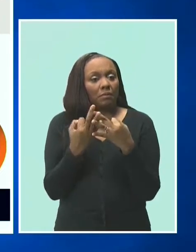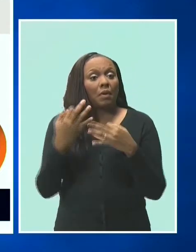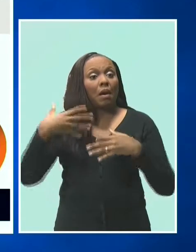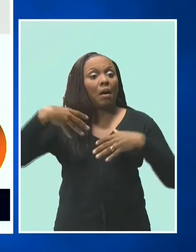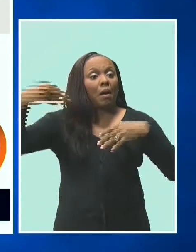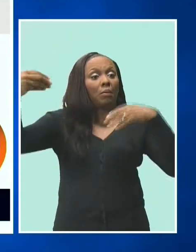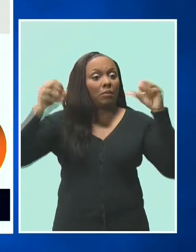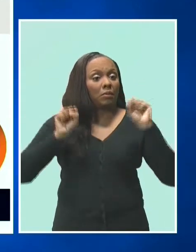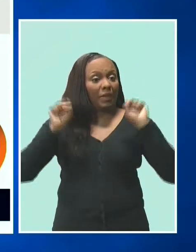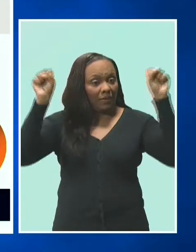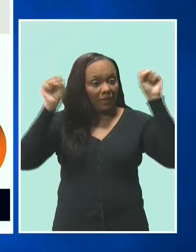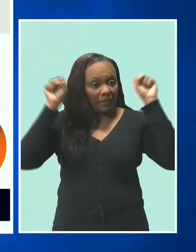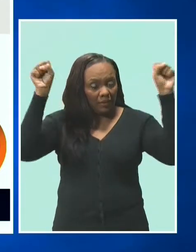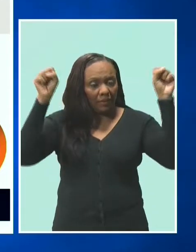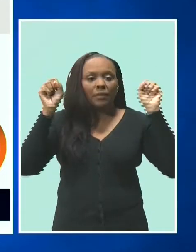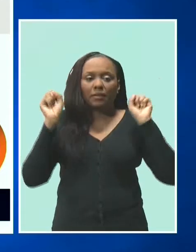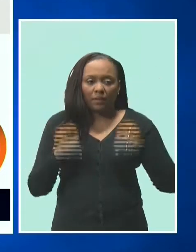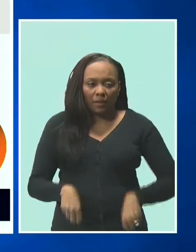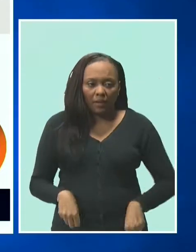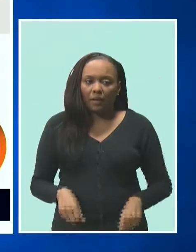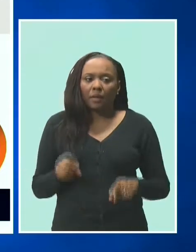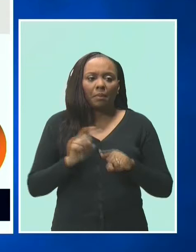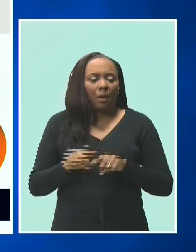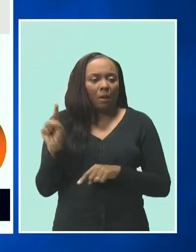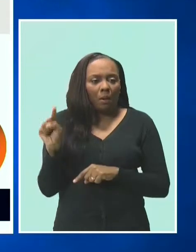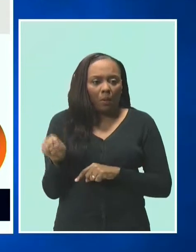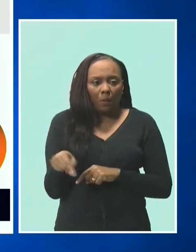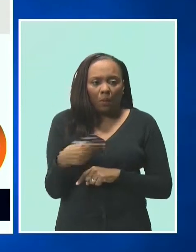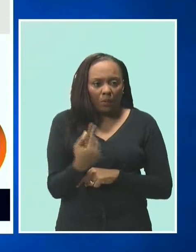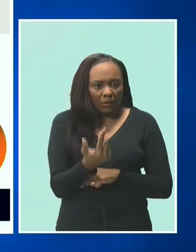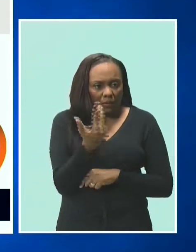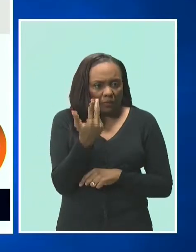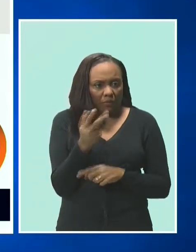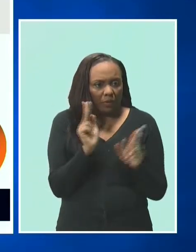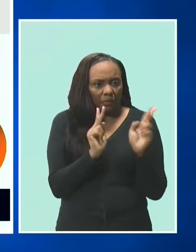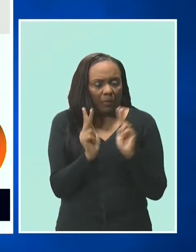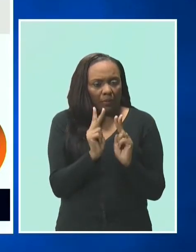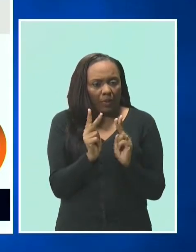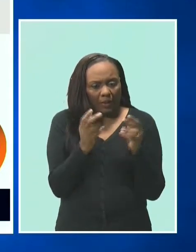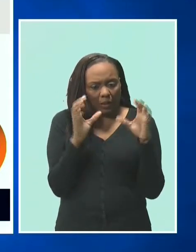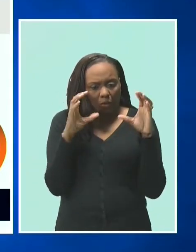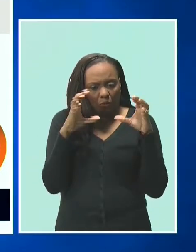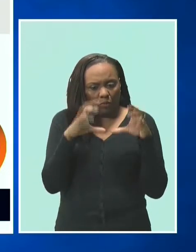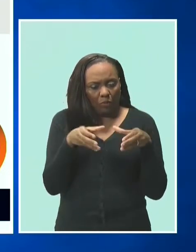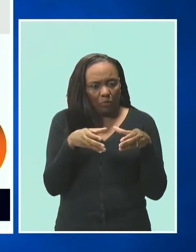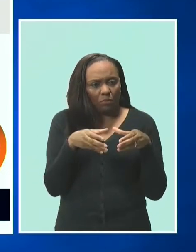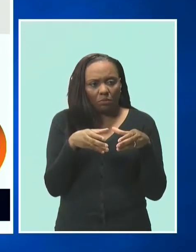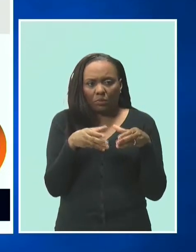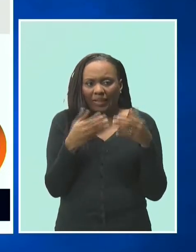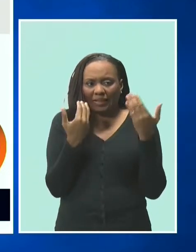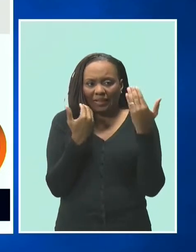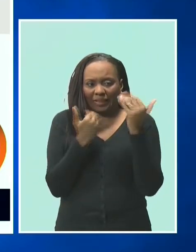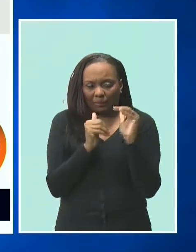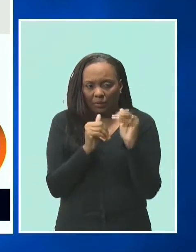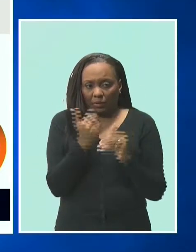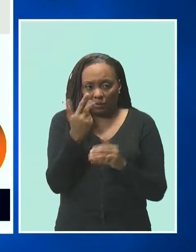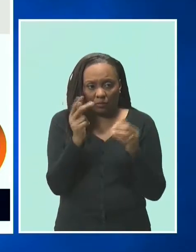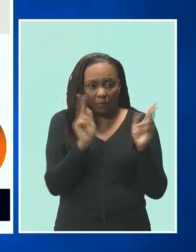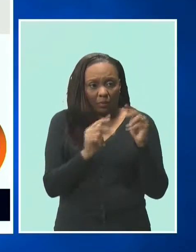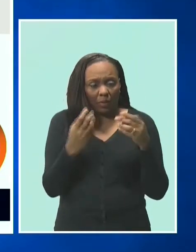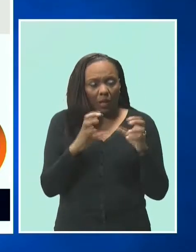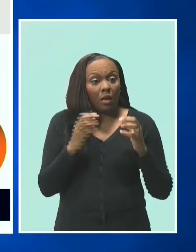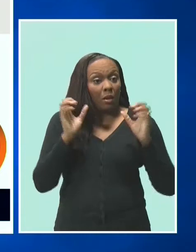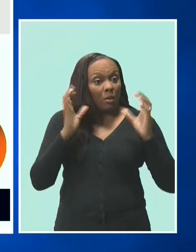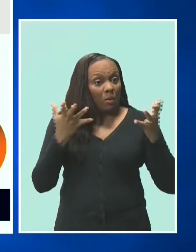now permitted, but you cannot be in a group larger than 3 people, and physical distancing must be maintained. So you can work